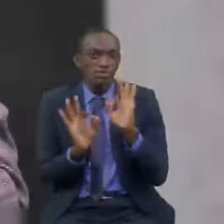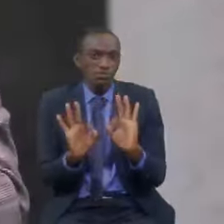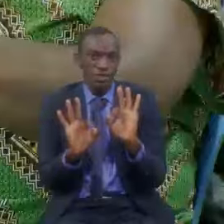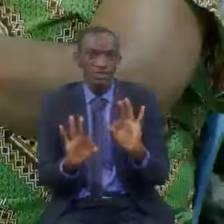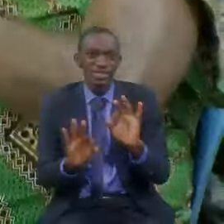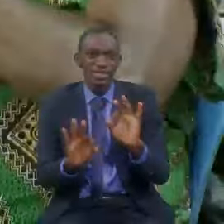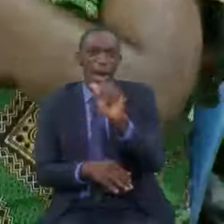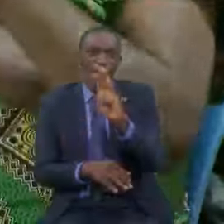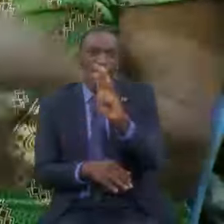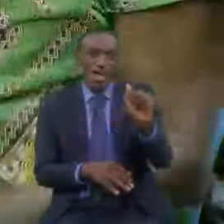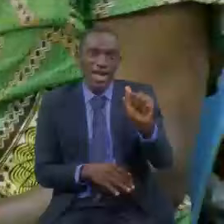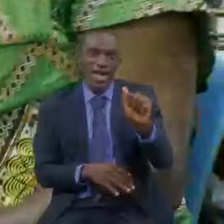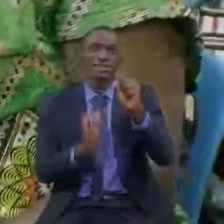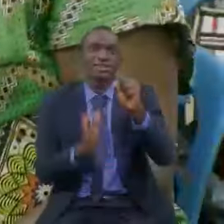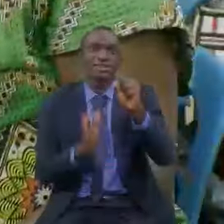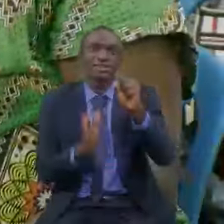stage.